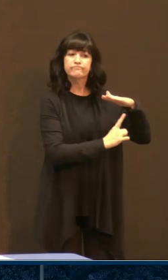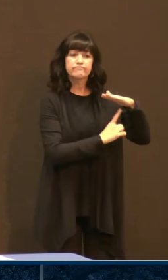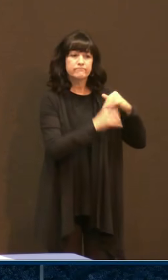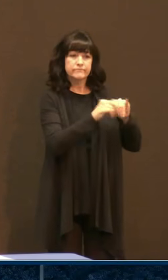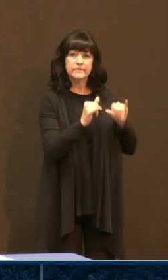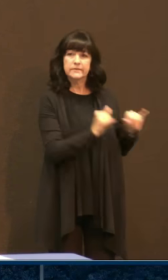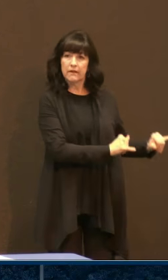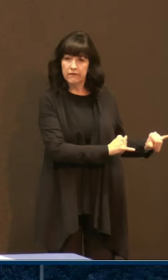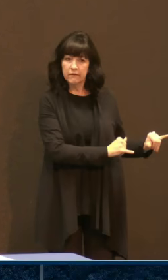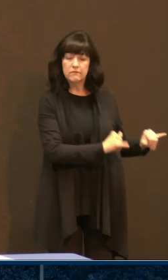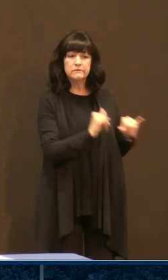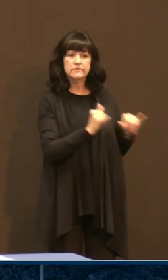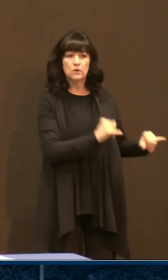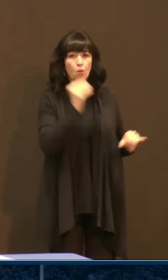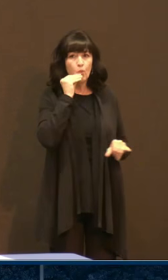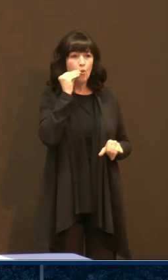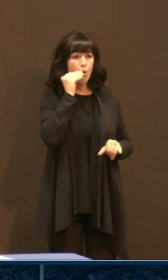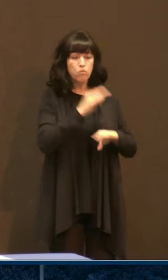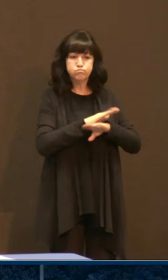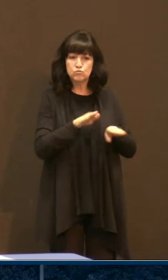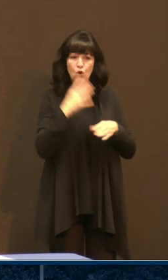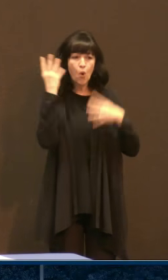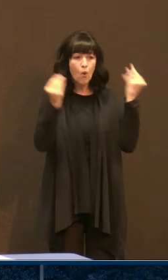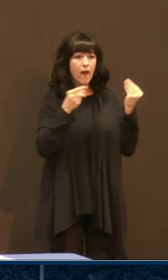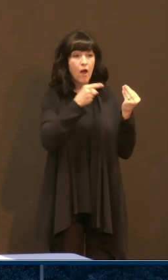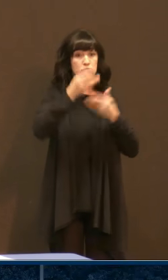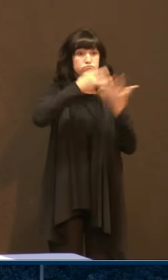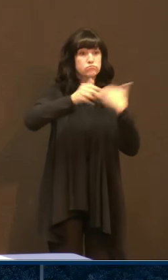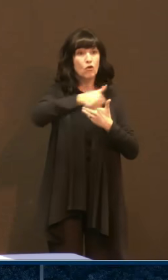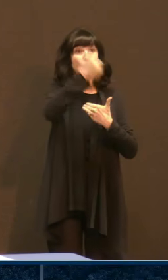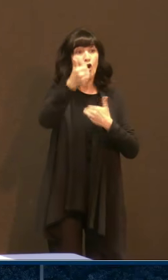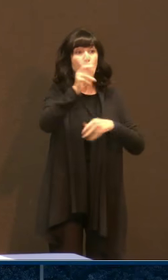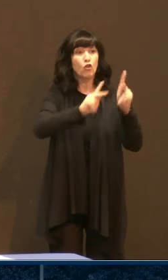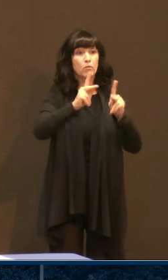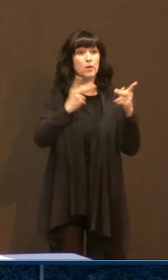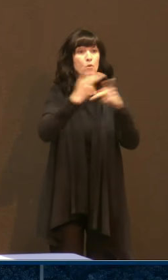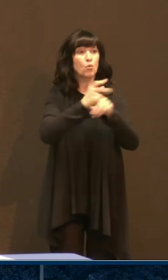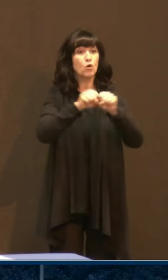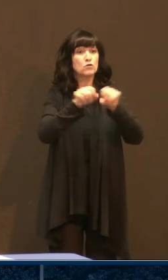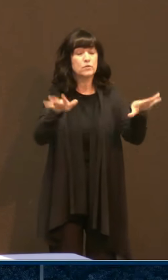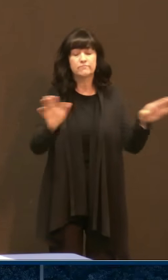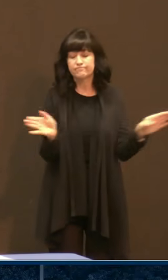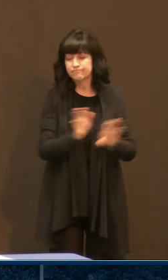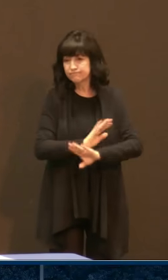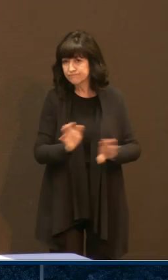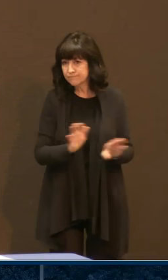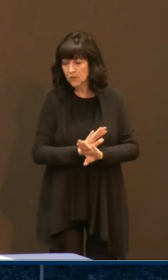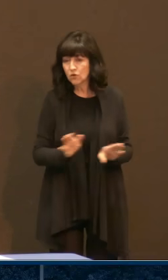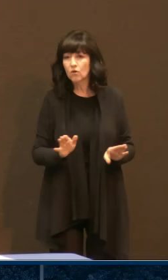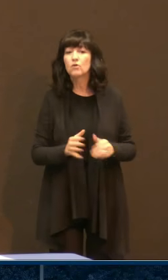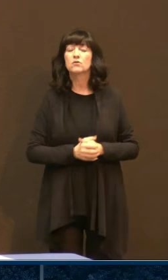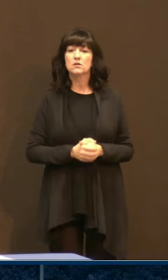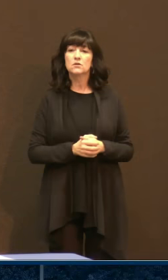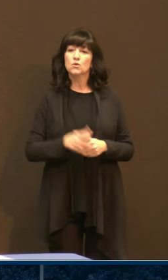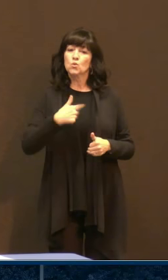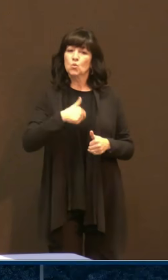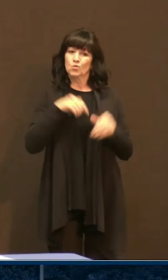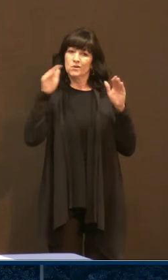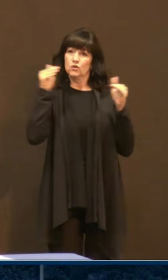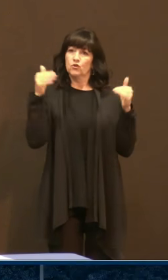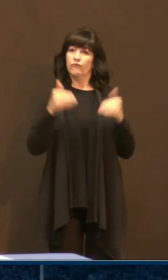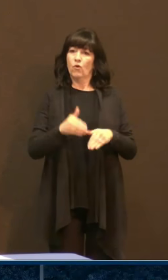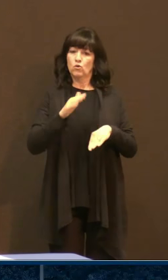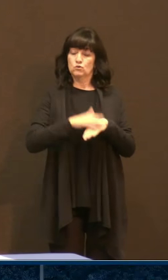We also need to have adequate supply of what we refer to now as PPE, personal protective equipment,